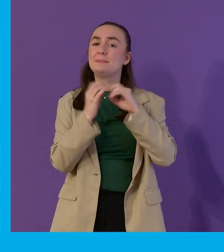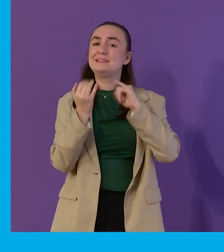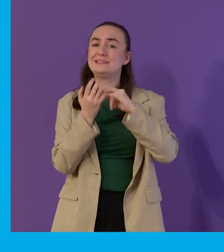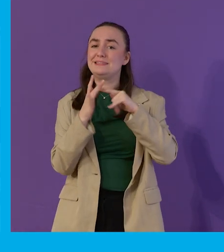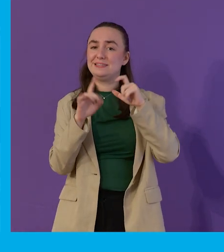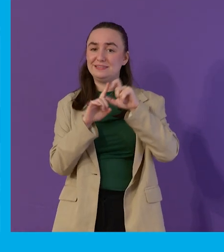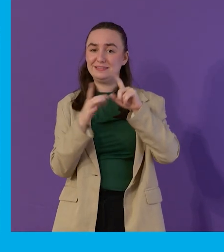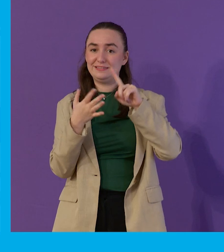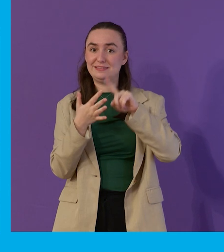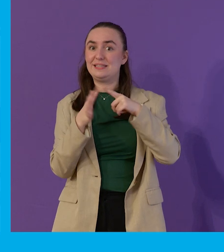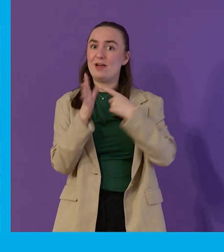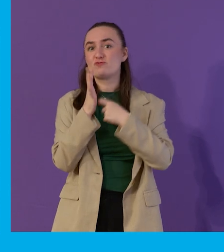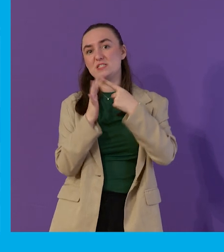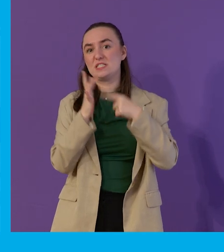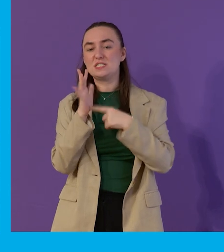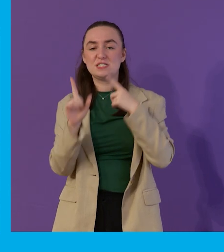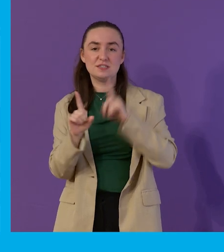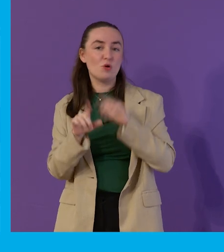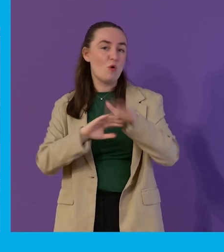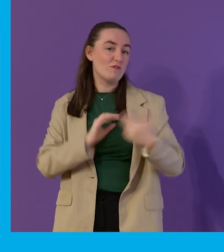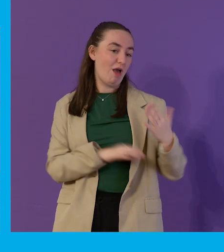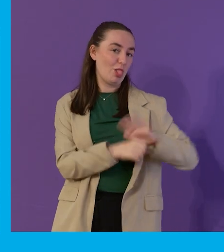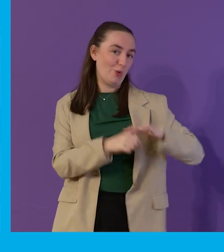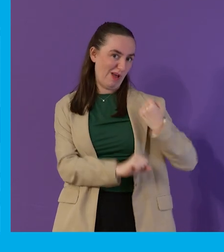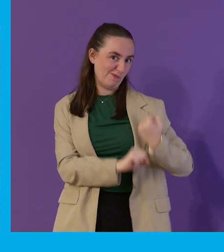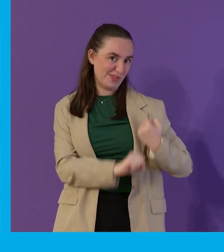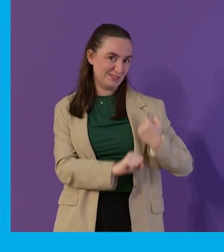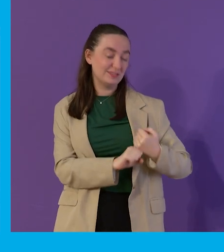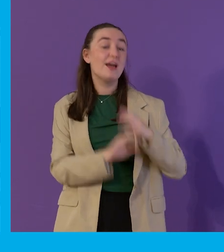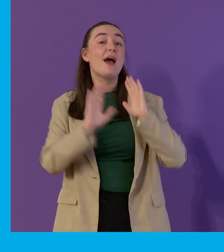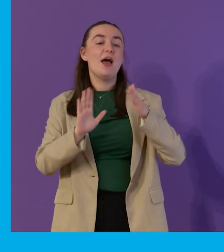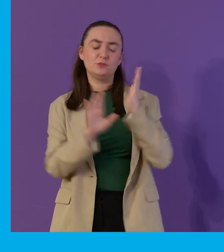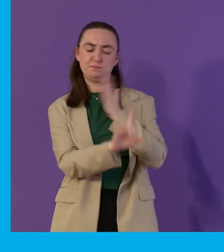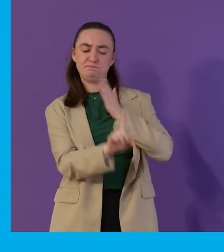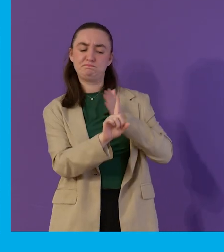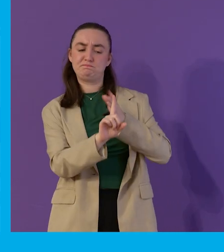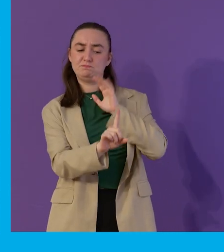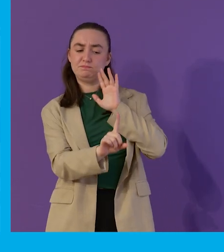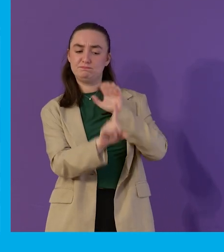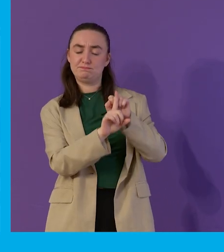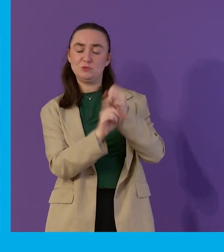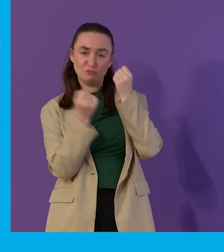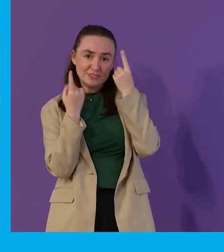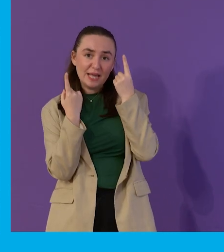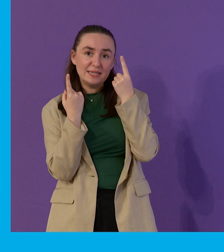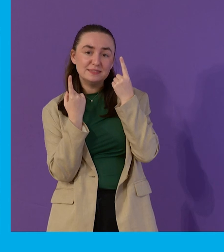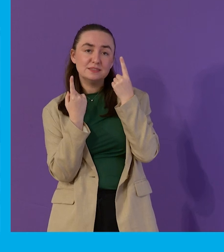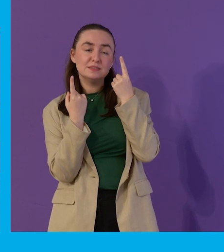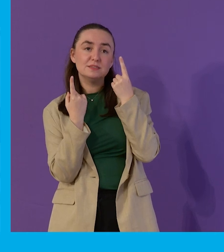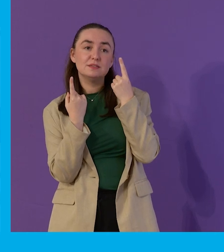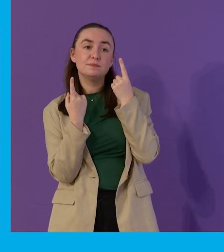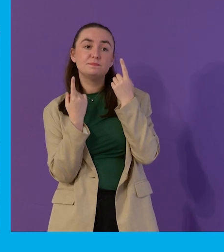coming for the layer of local government, we have to recognise that while we contend